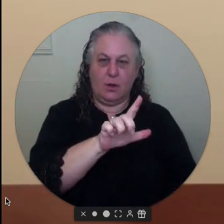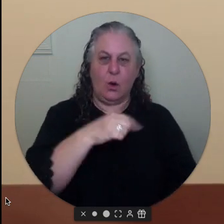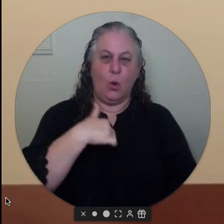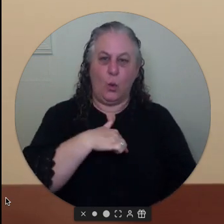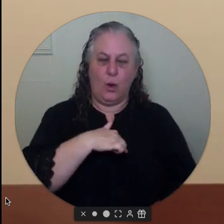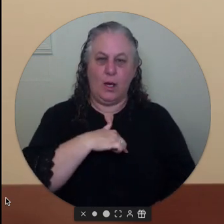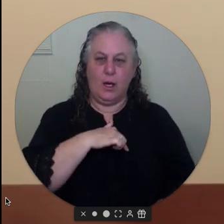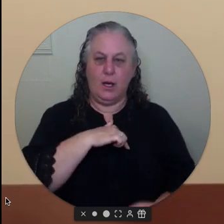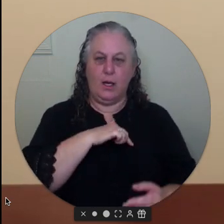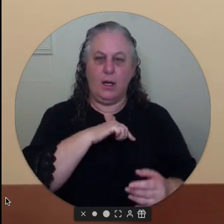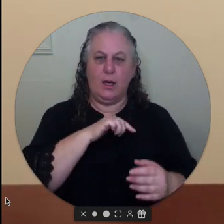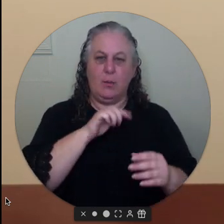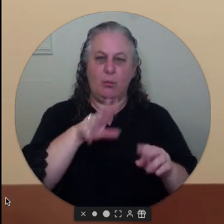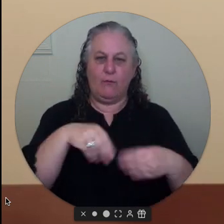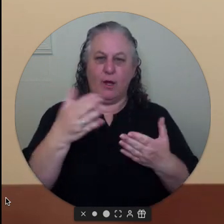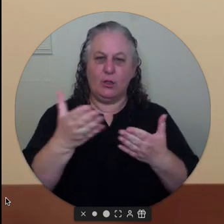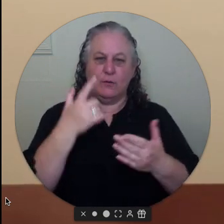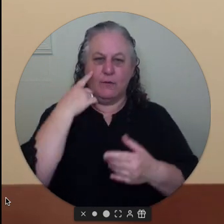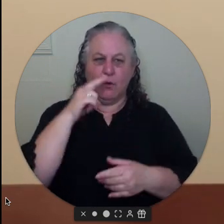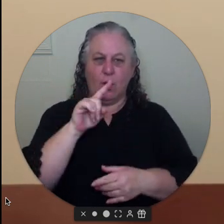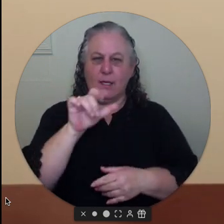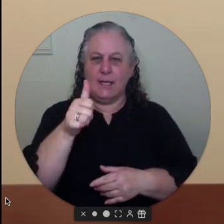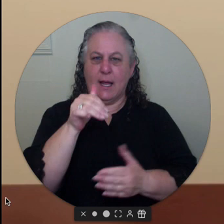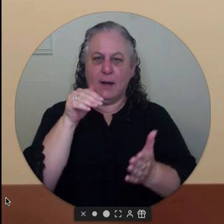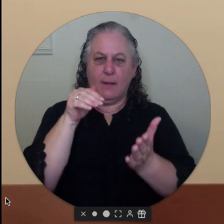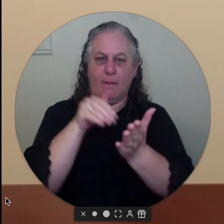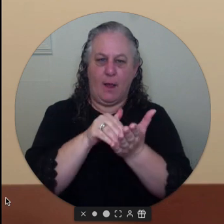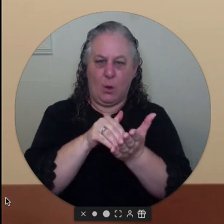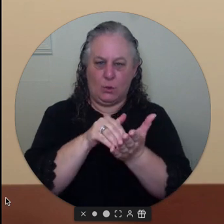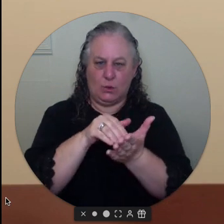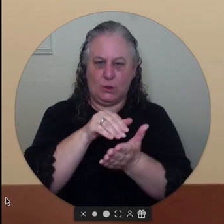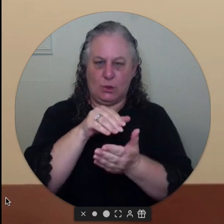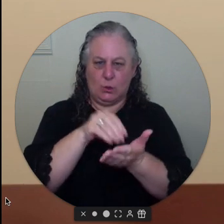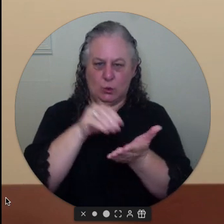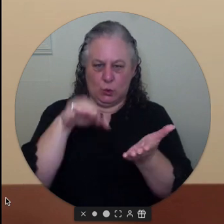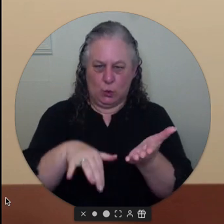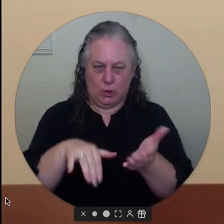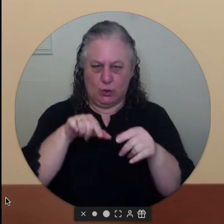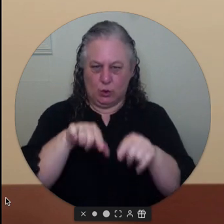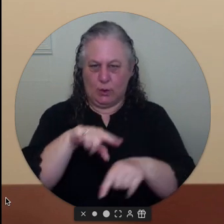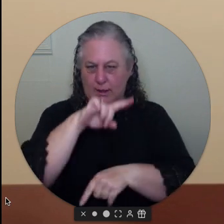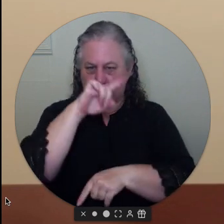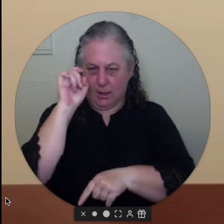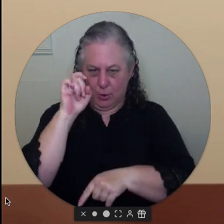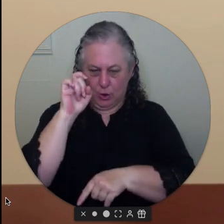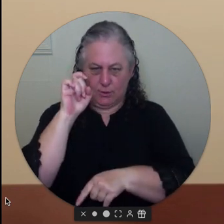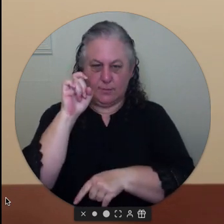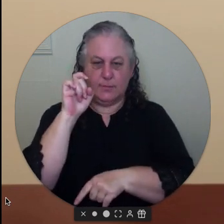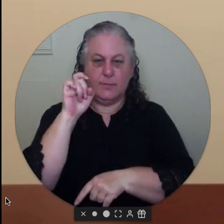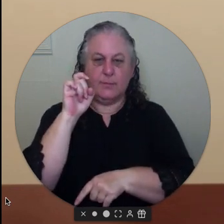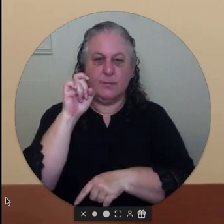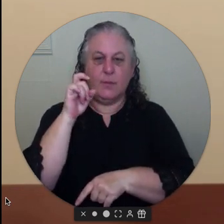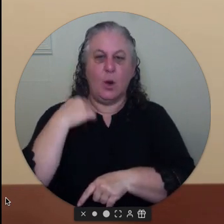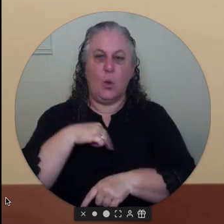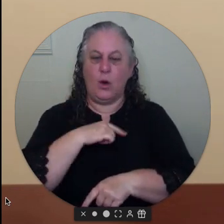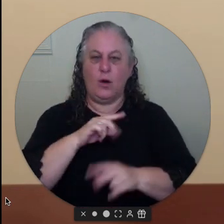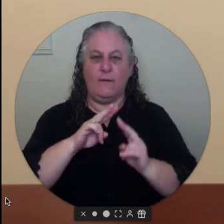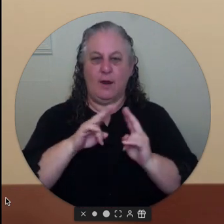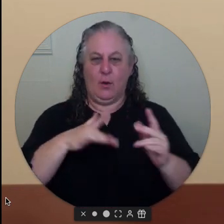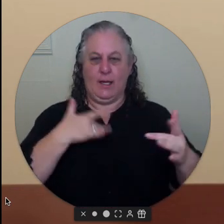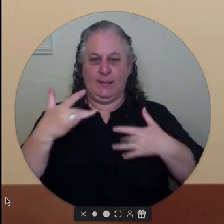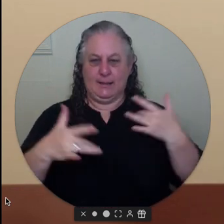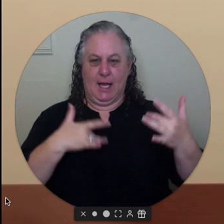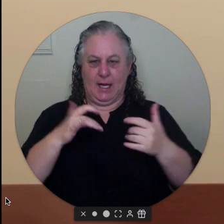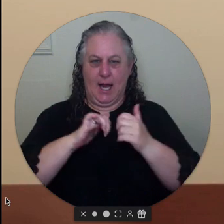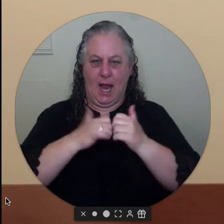able to reach almost 10,000 students this summer as a part of our summer programs, and we're so excited about the way